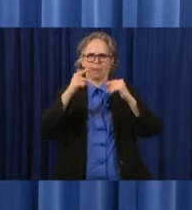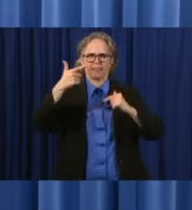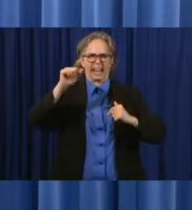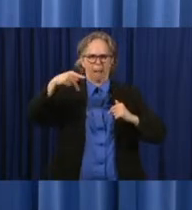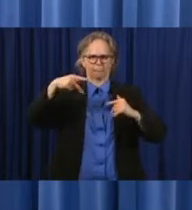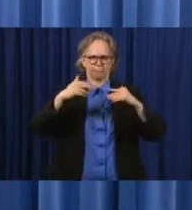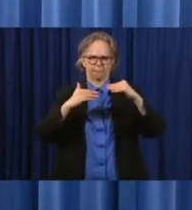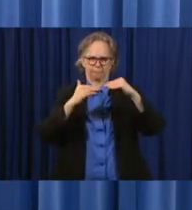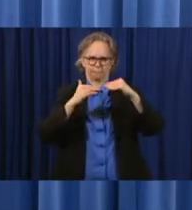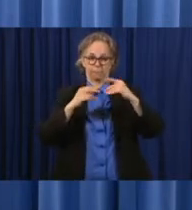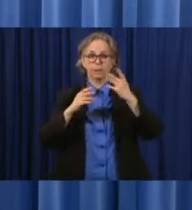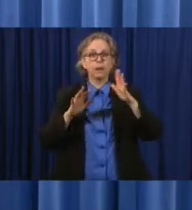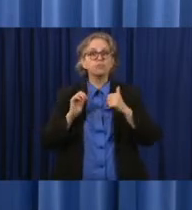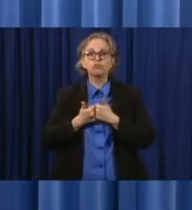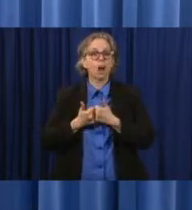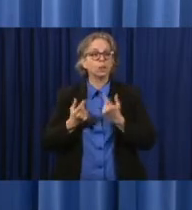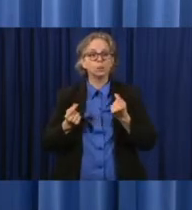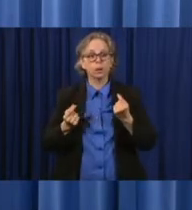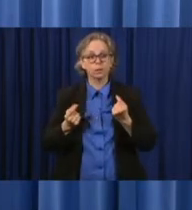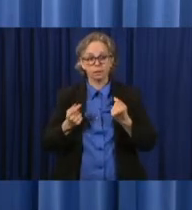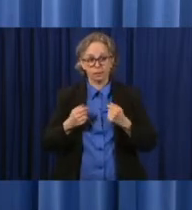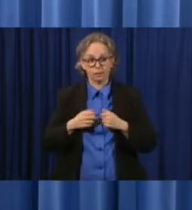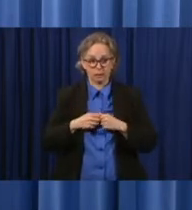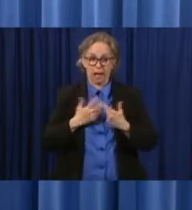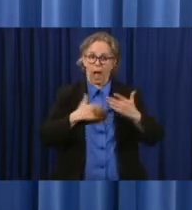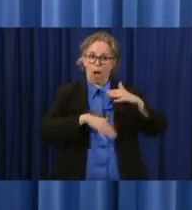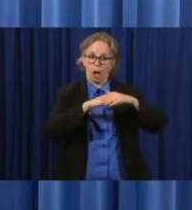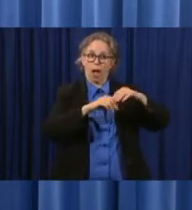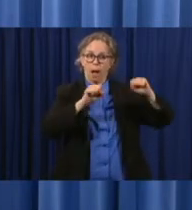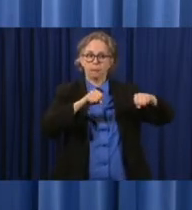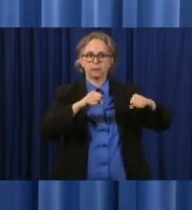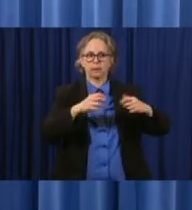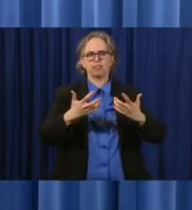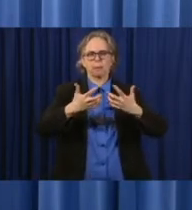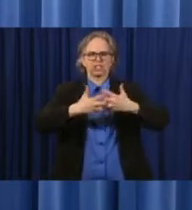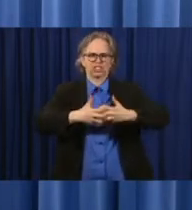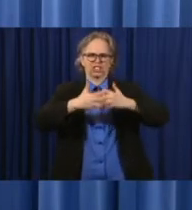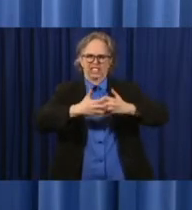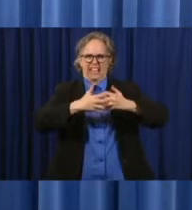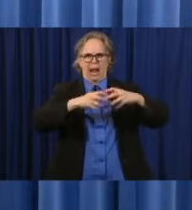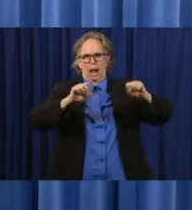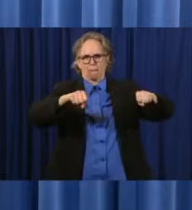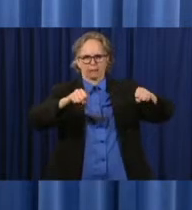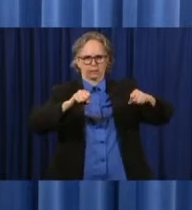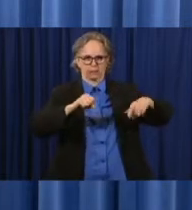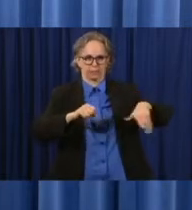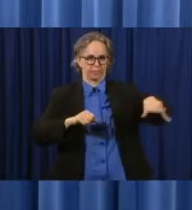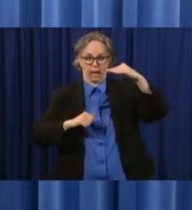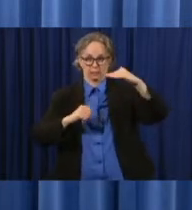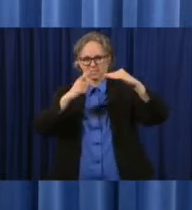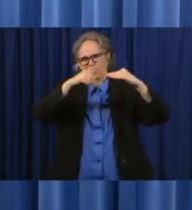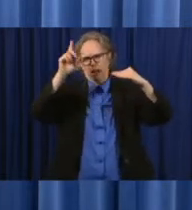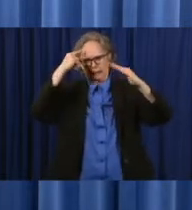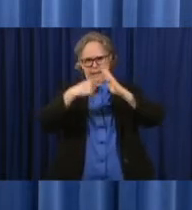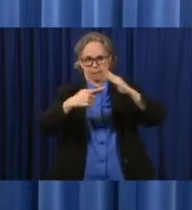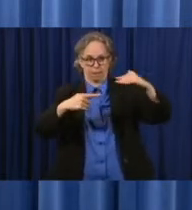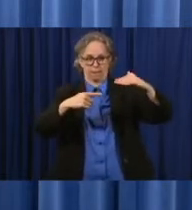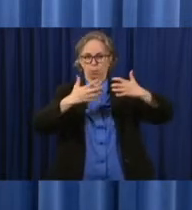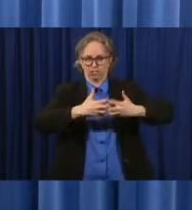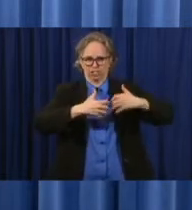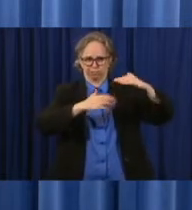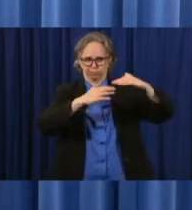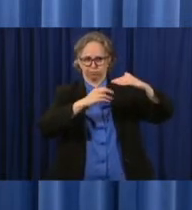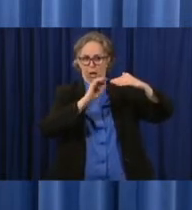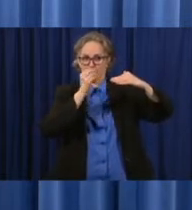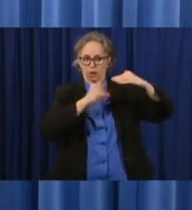have a capacity, what I will call a machine capacity at one level. That machine capacity shortly is going to be at 22,000